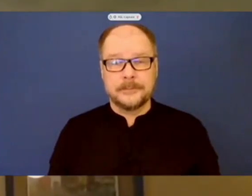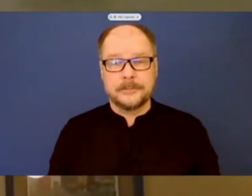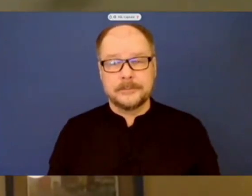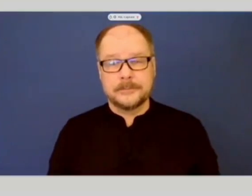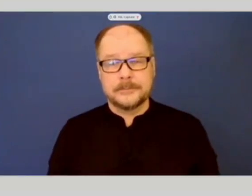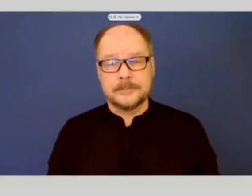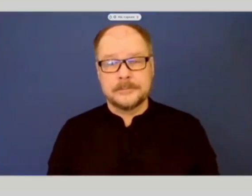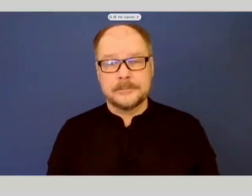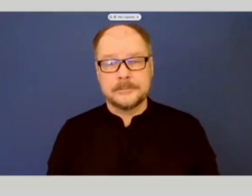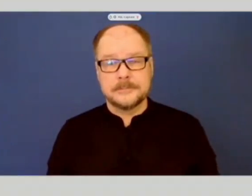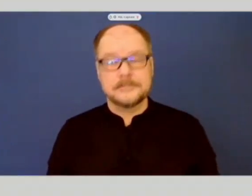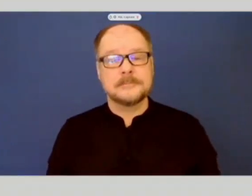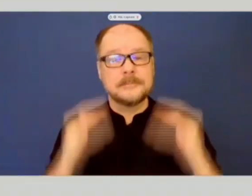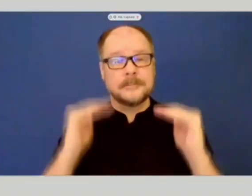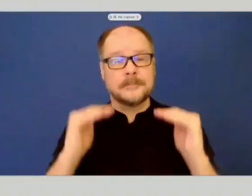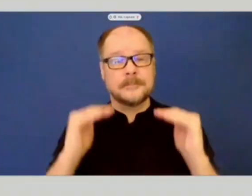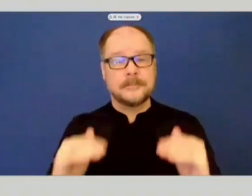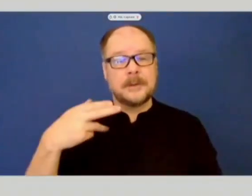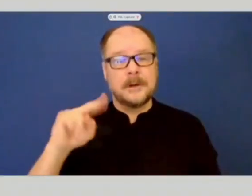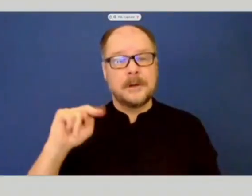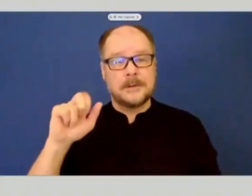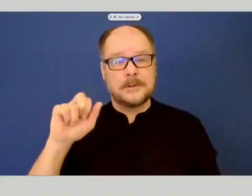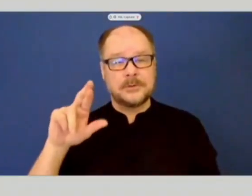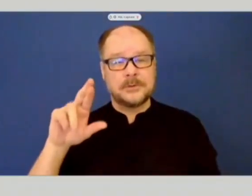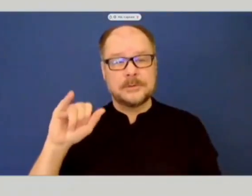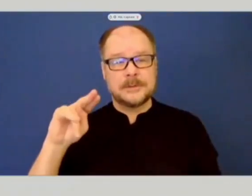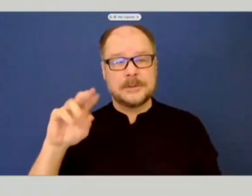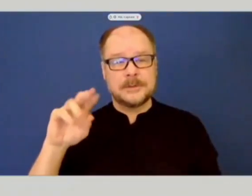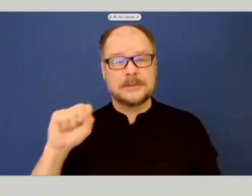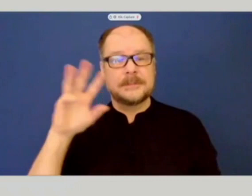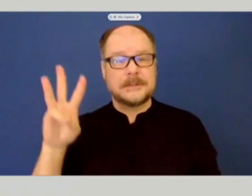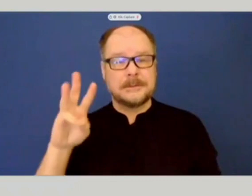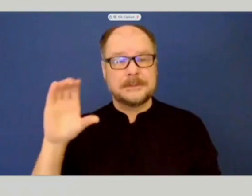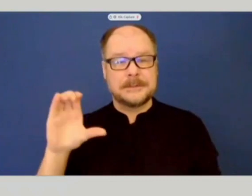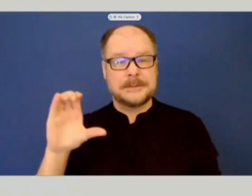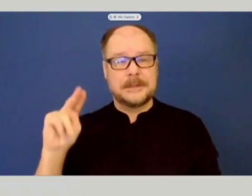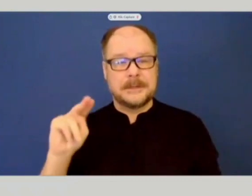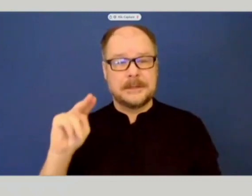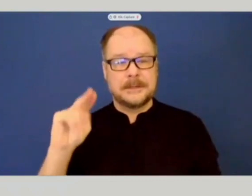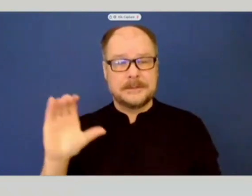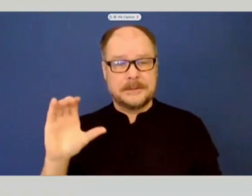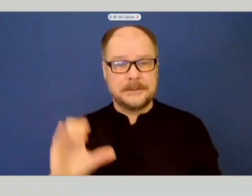Next question is Hunter Sáenz, WCNC.